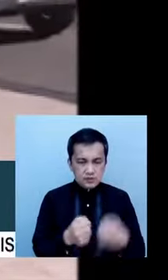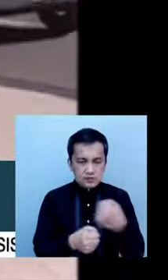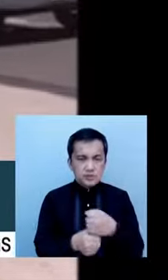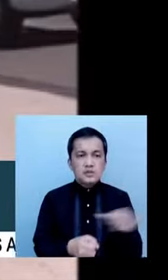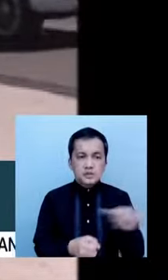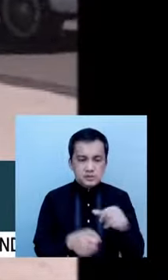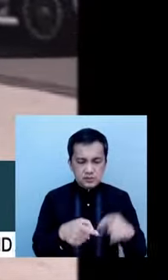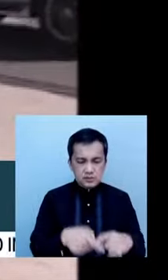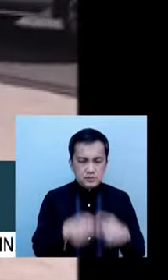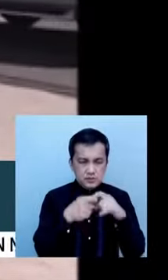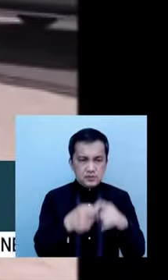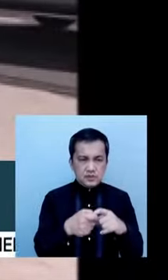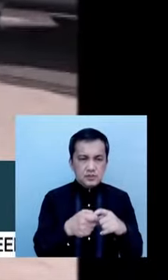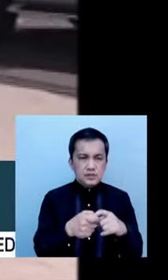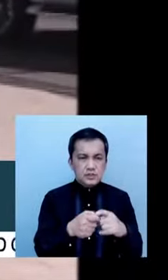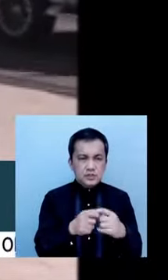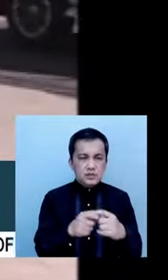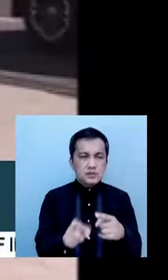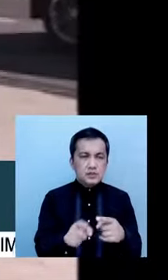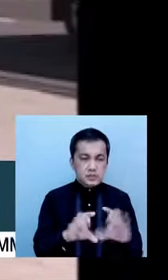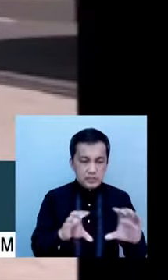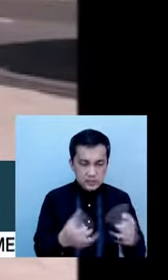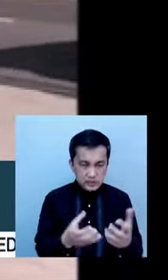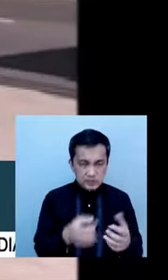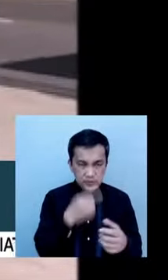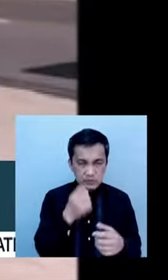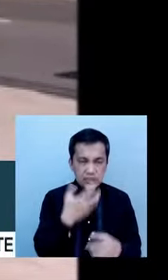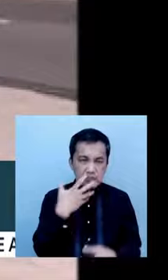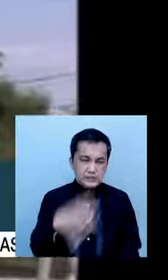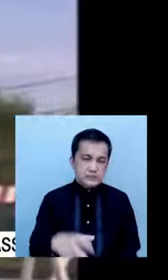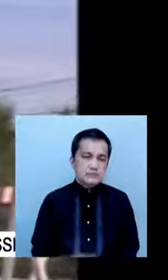afternoon in-person classes because of the hot weather.